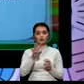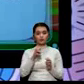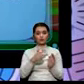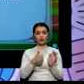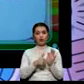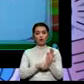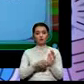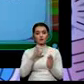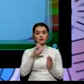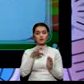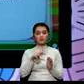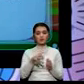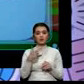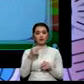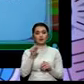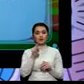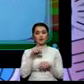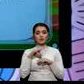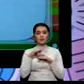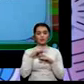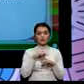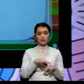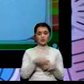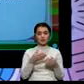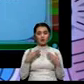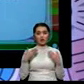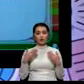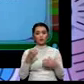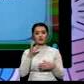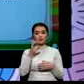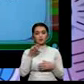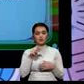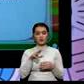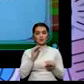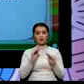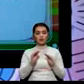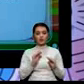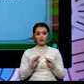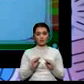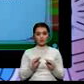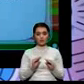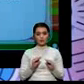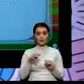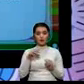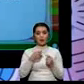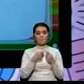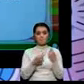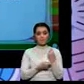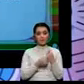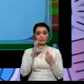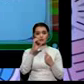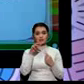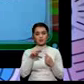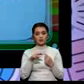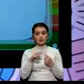26460 santimetr gazlama keltirilgan. Biz ushbu santimetrda ifodalanganini metr va